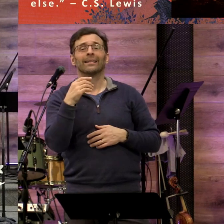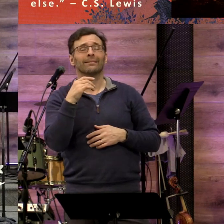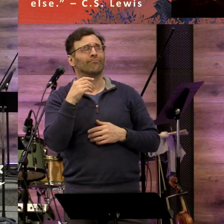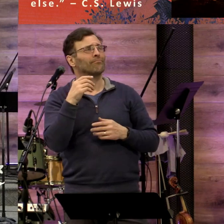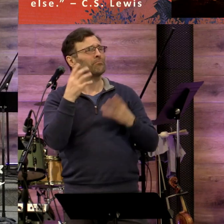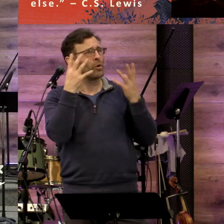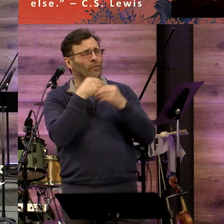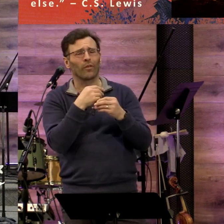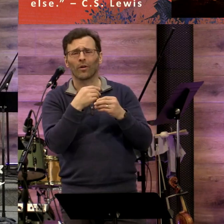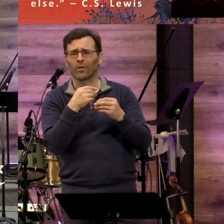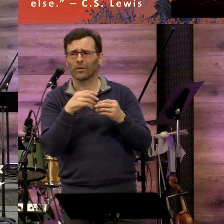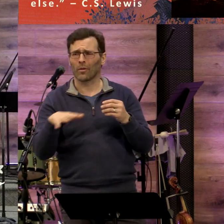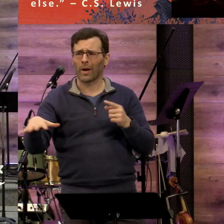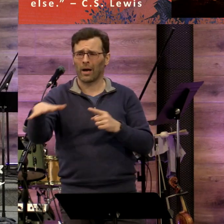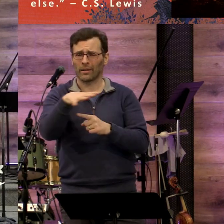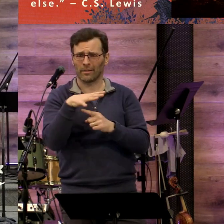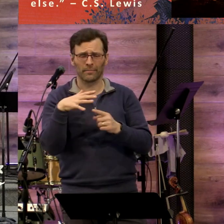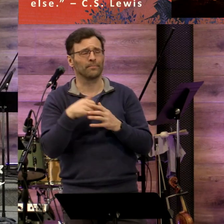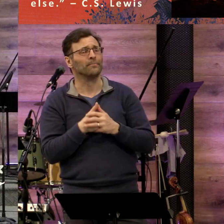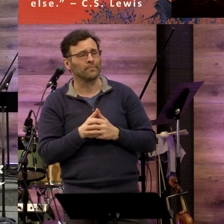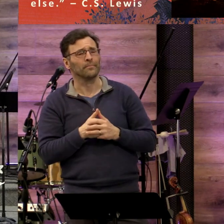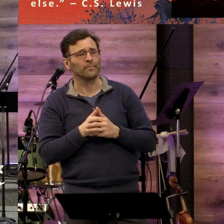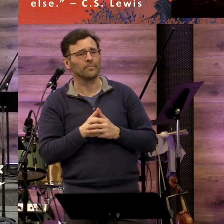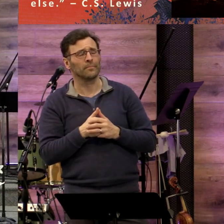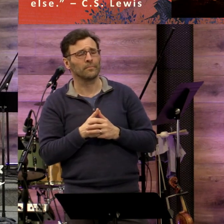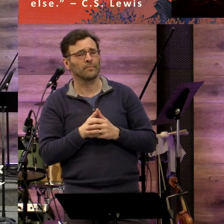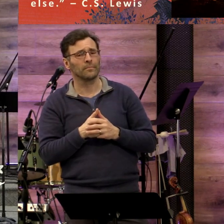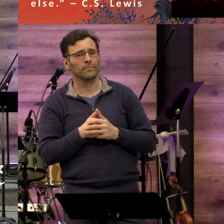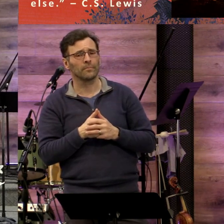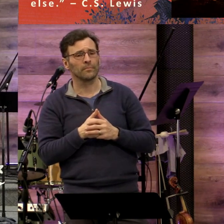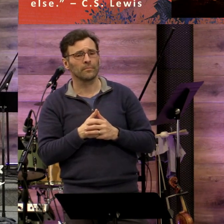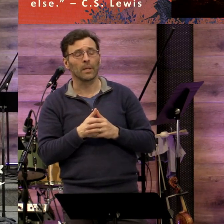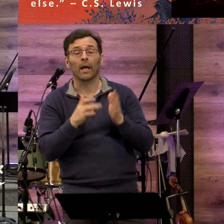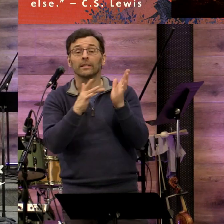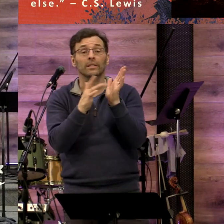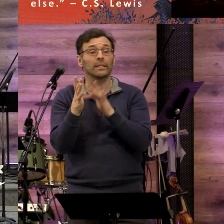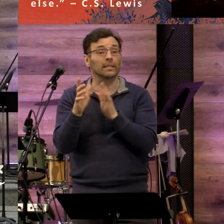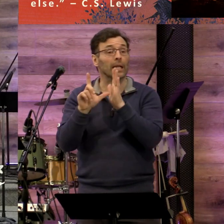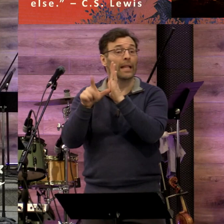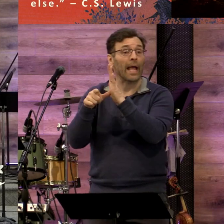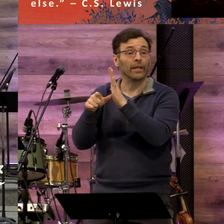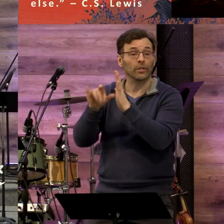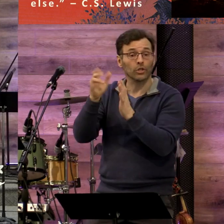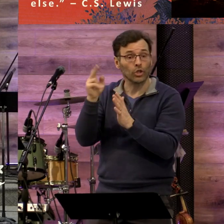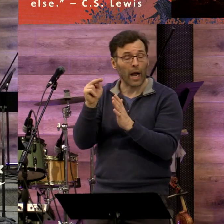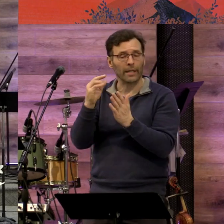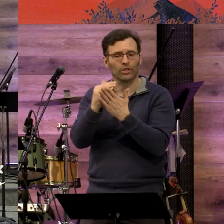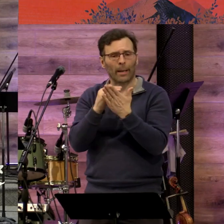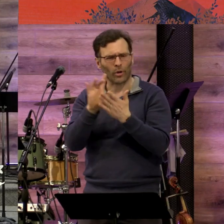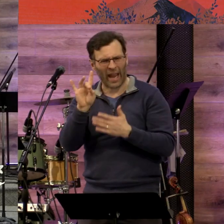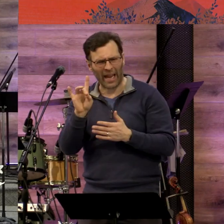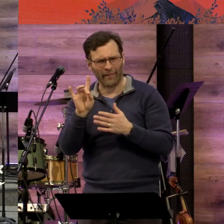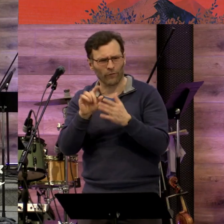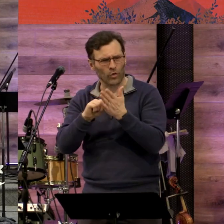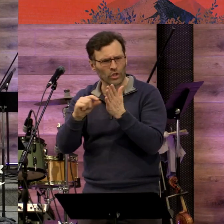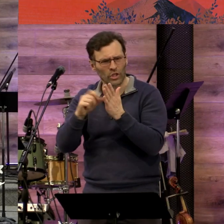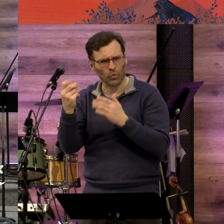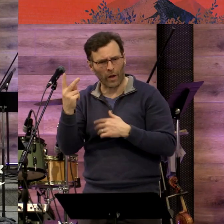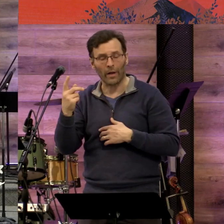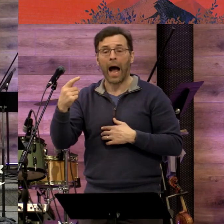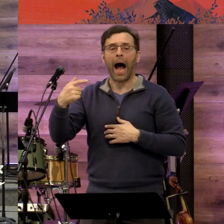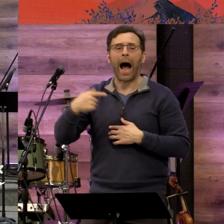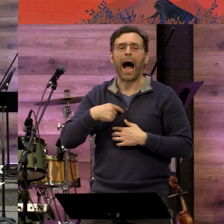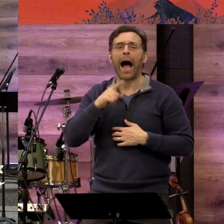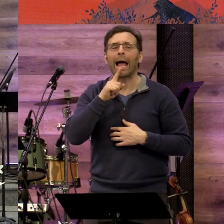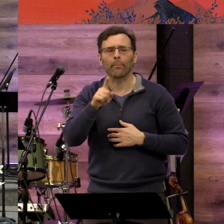else around because of the light. Jesus says later in John chapter 8, verse 12, I am the light of the